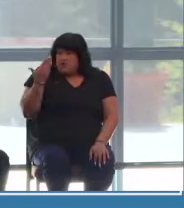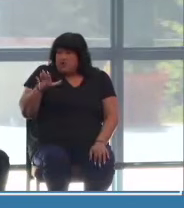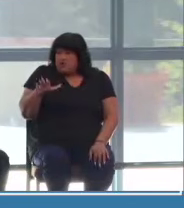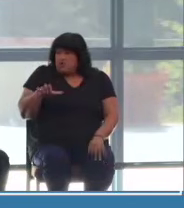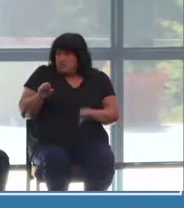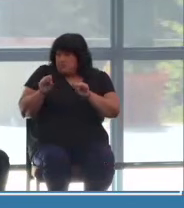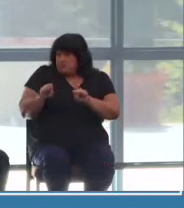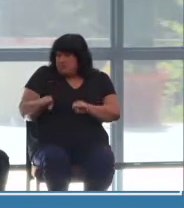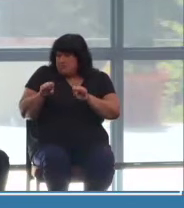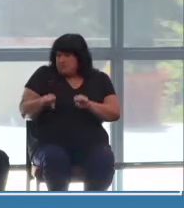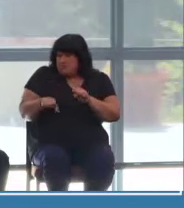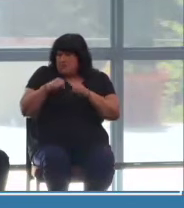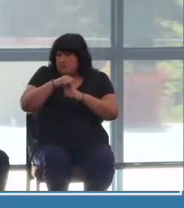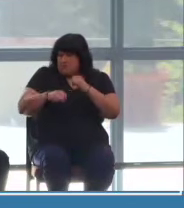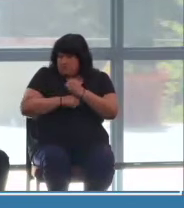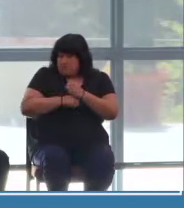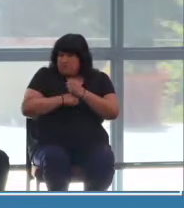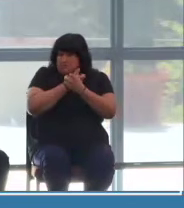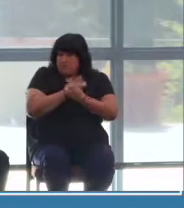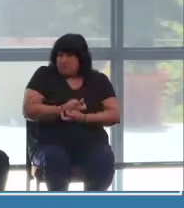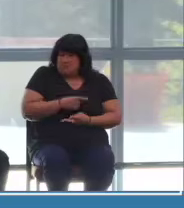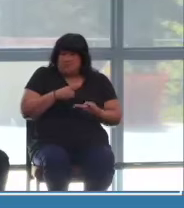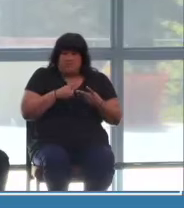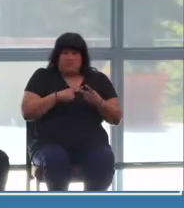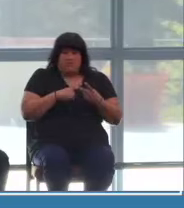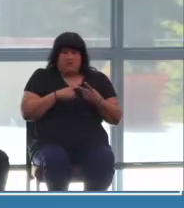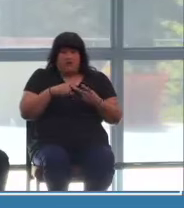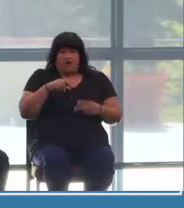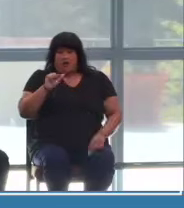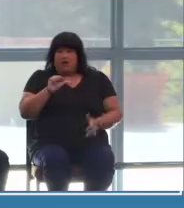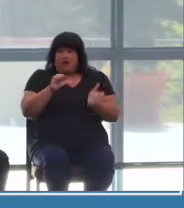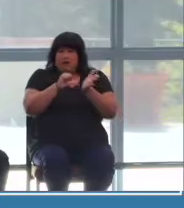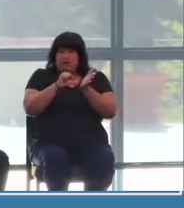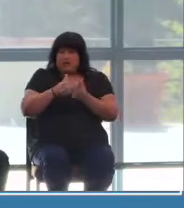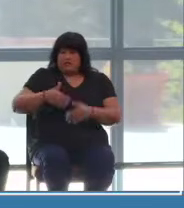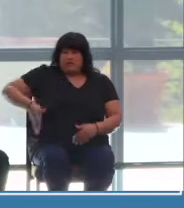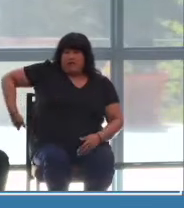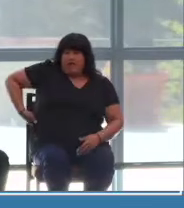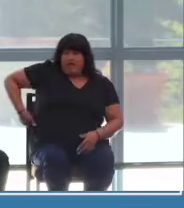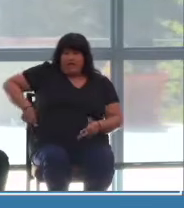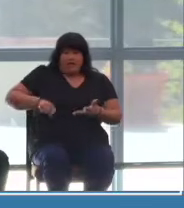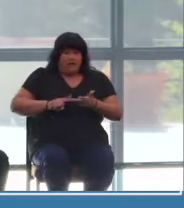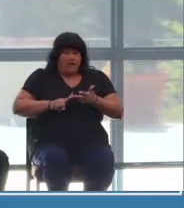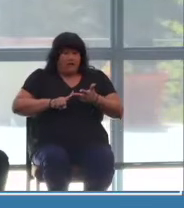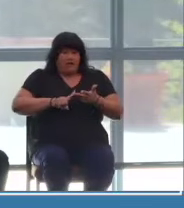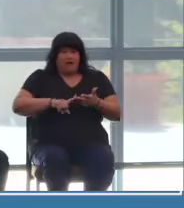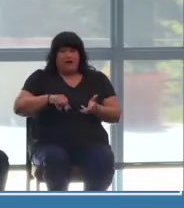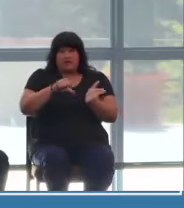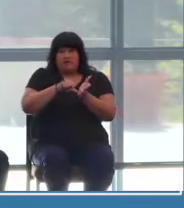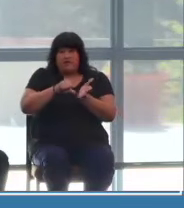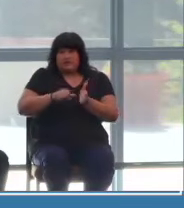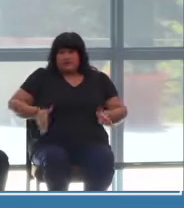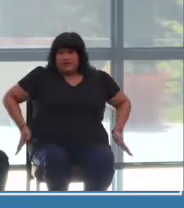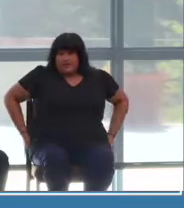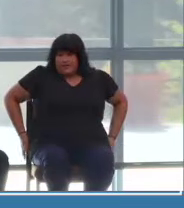It could be structural, it could be arthritis of the back, it could be arthritis in the hip, it could be avascular